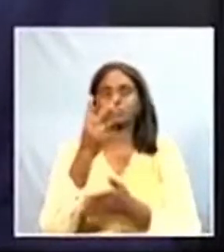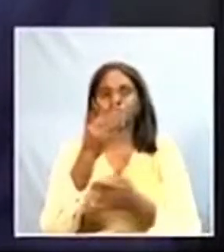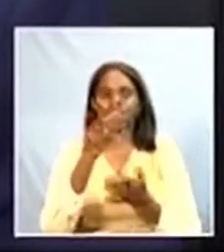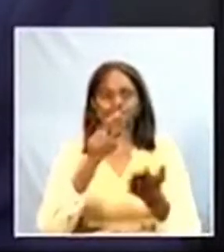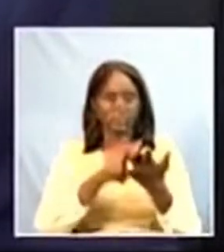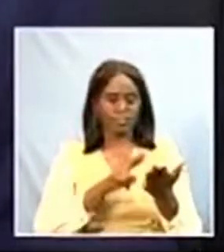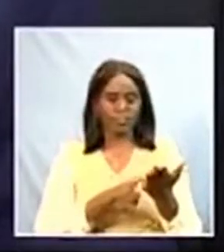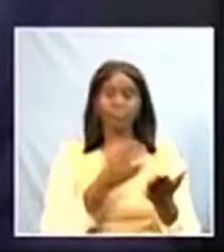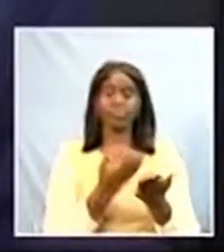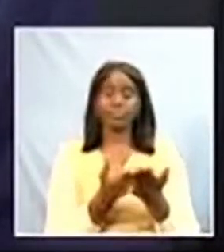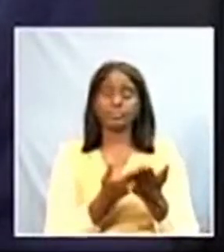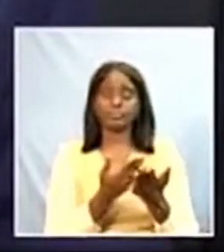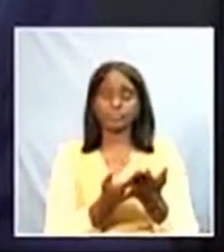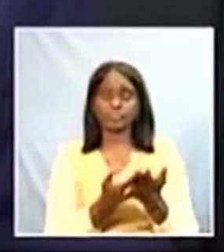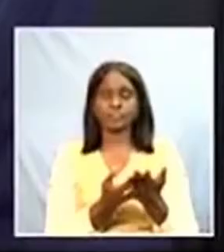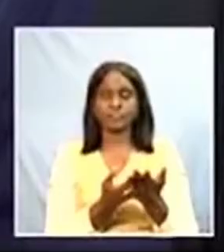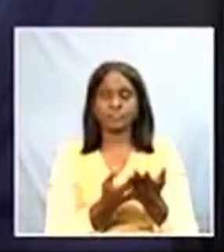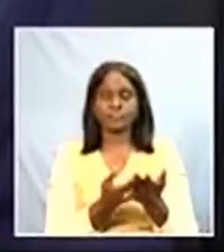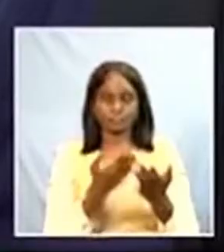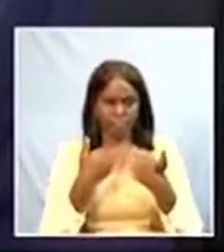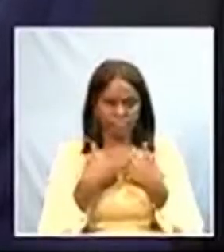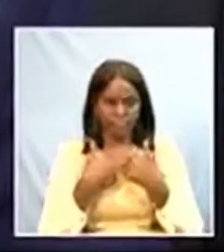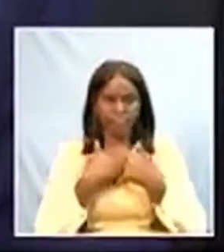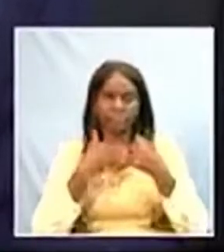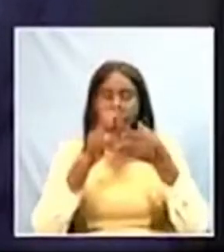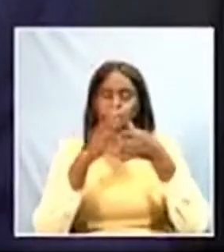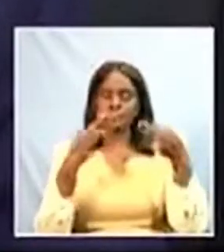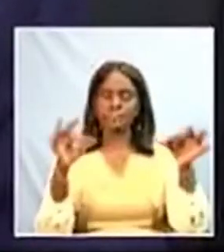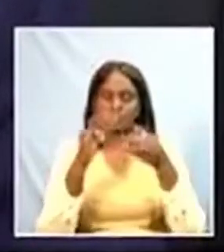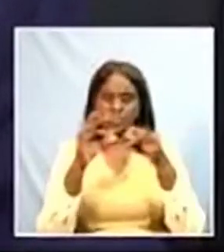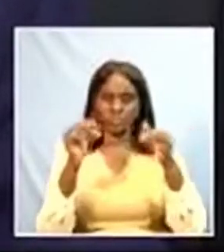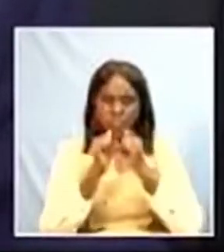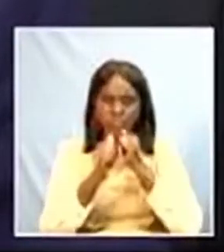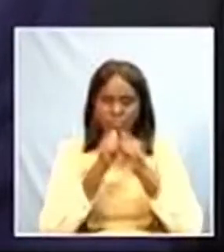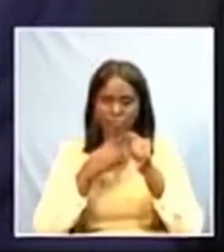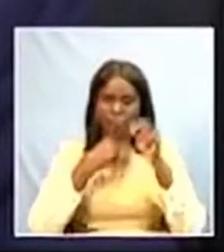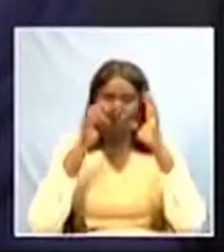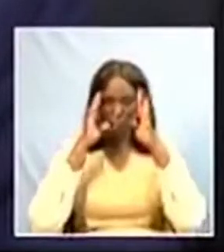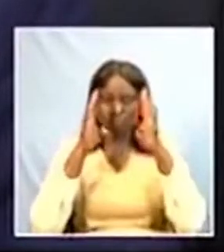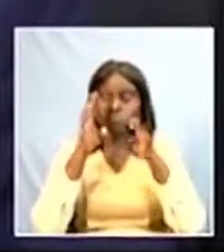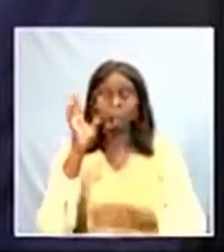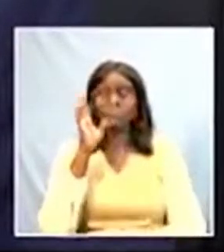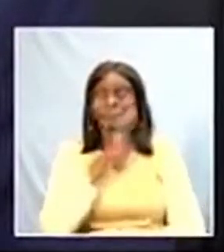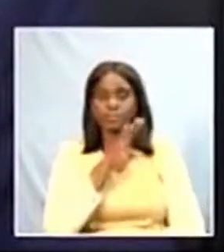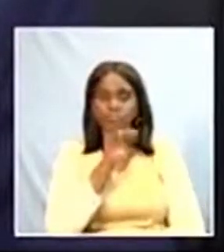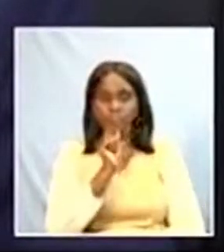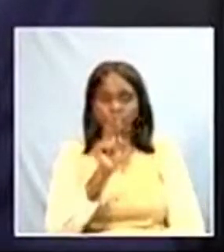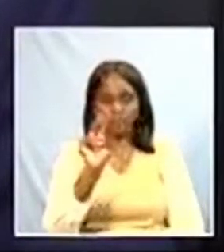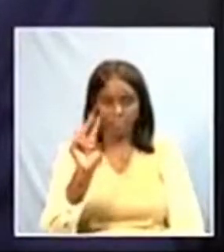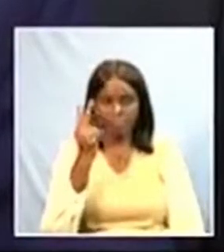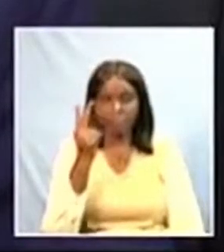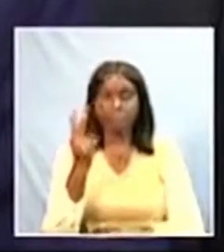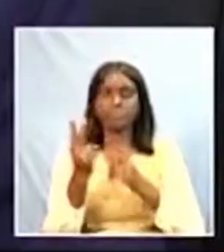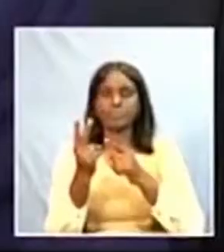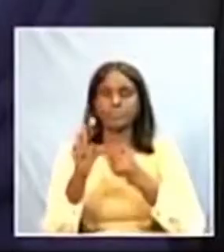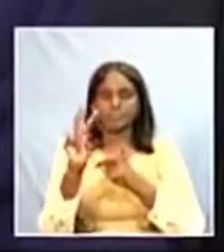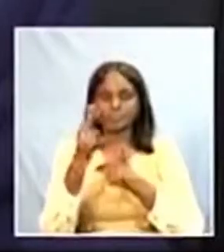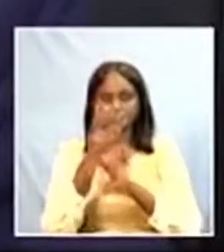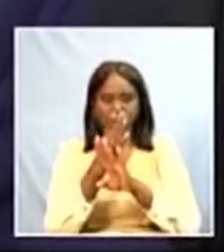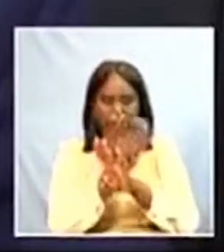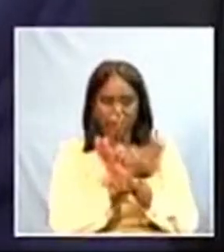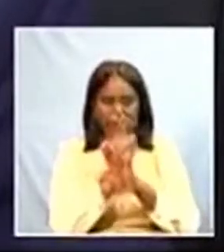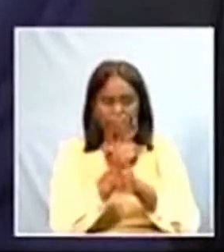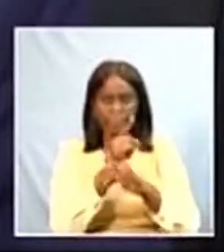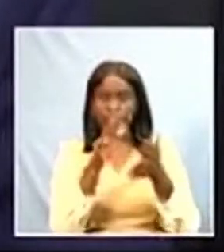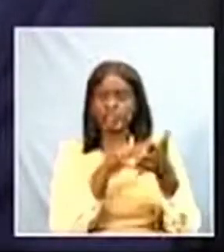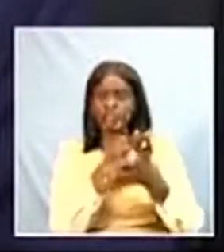minutes, there's a sentence which caught my attention. Second, before